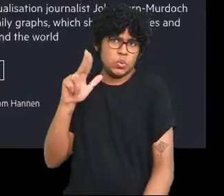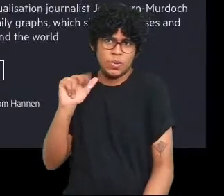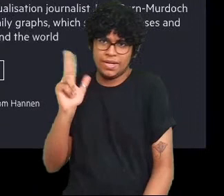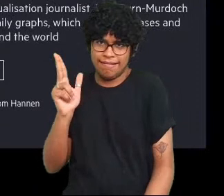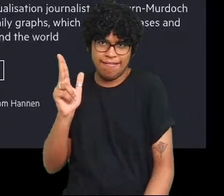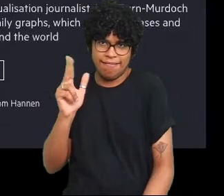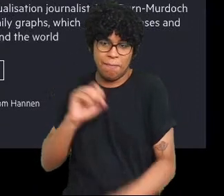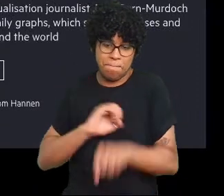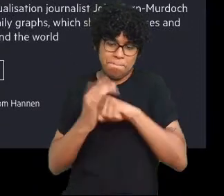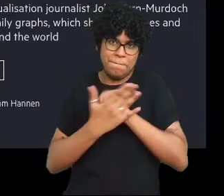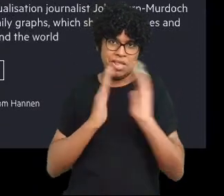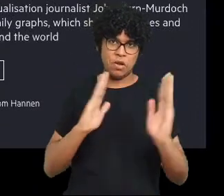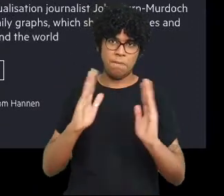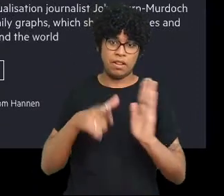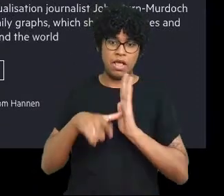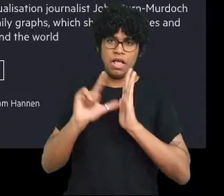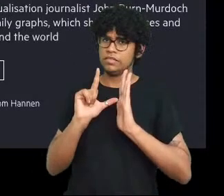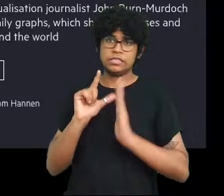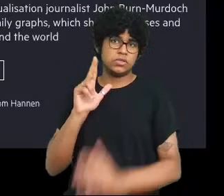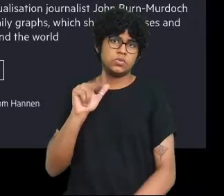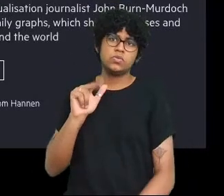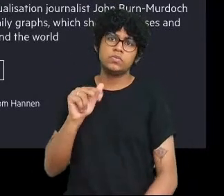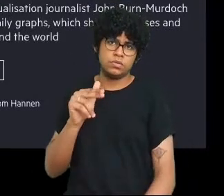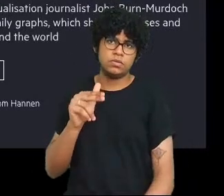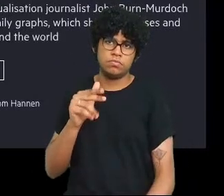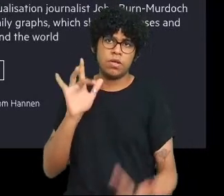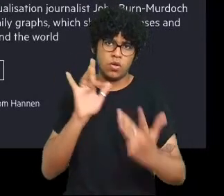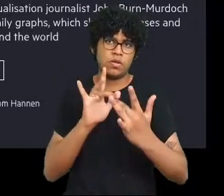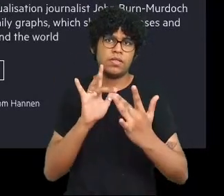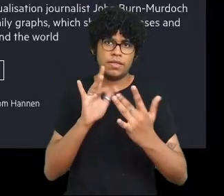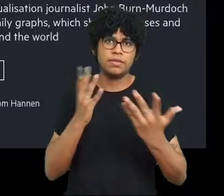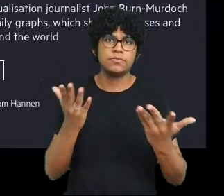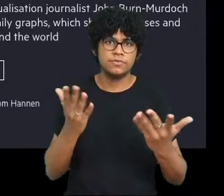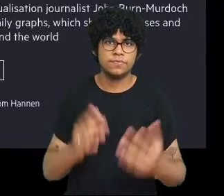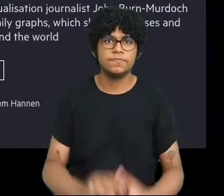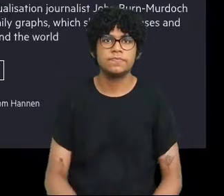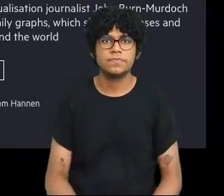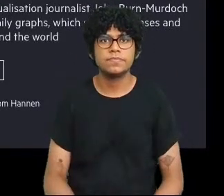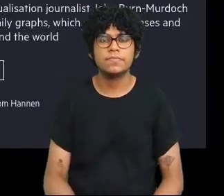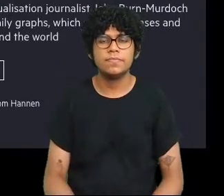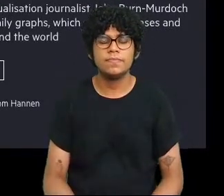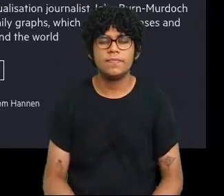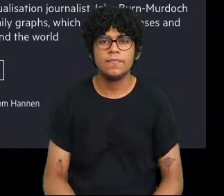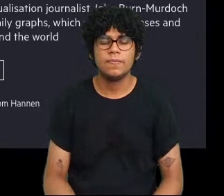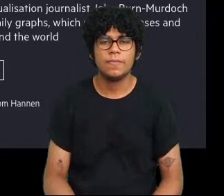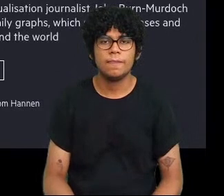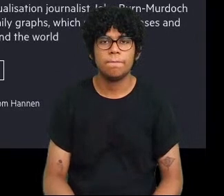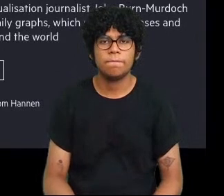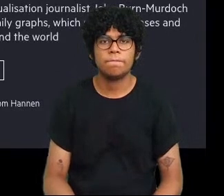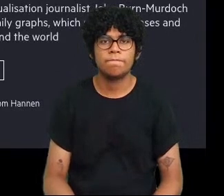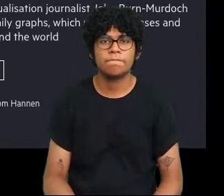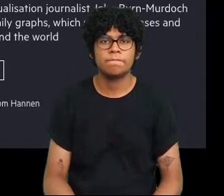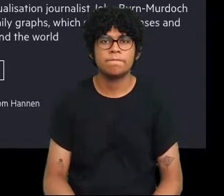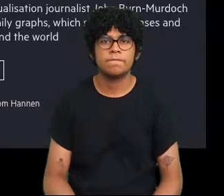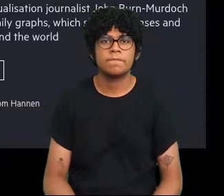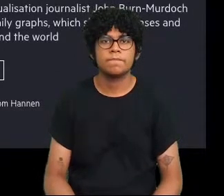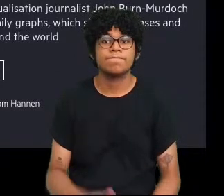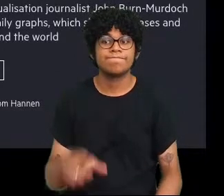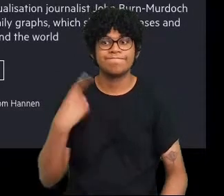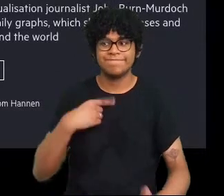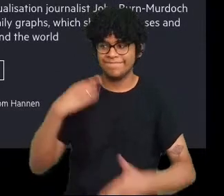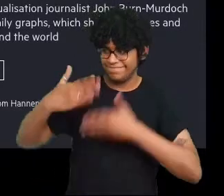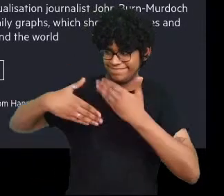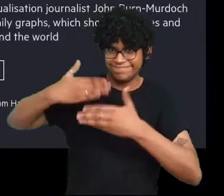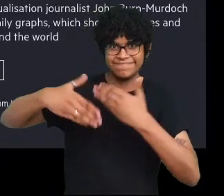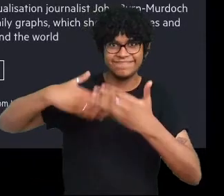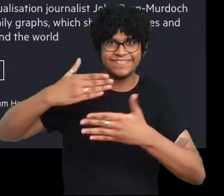And sometimes, as we progress through information, the complexity of our information